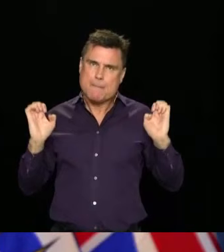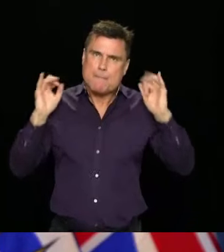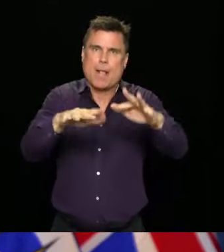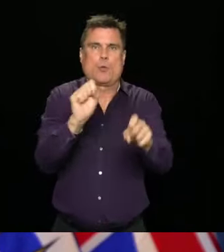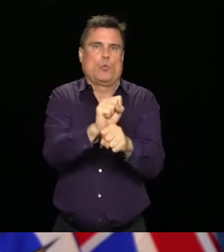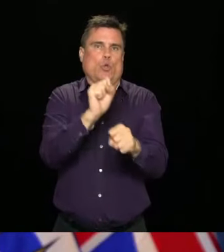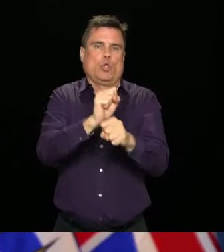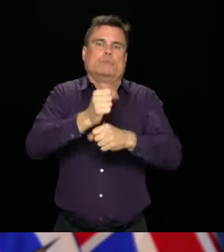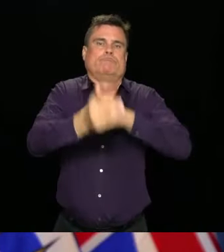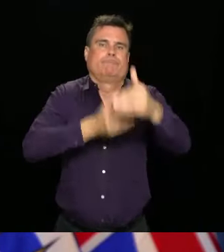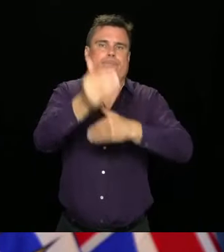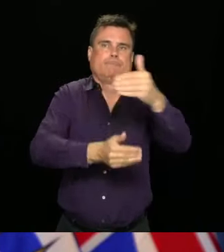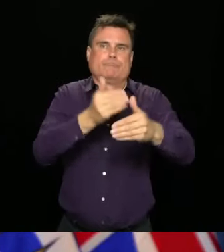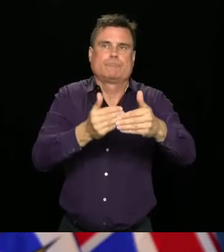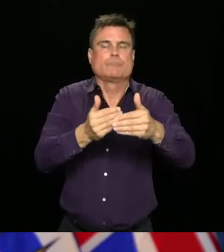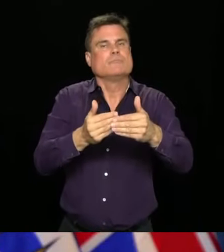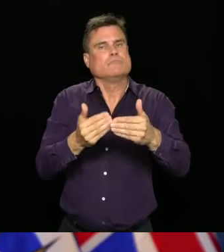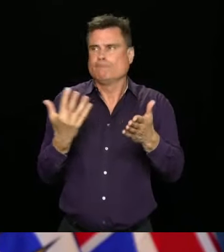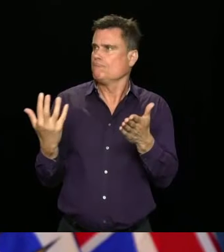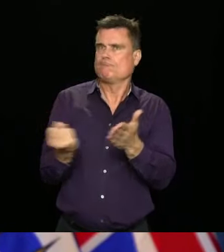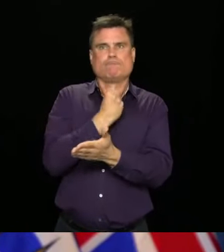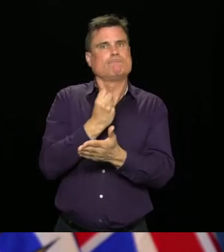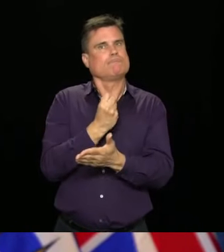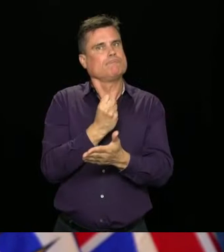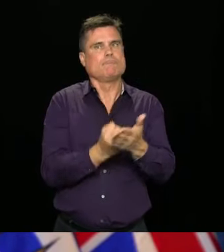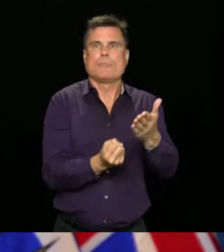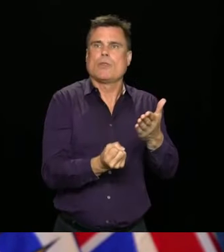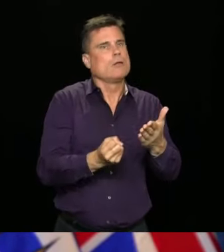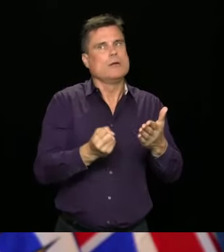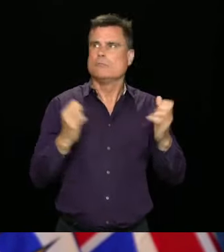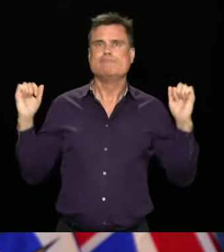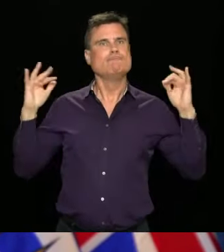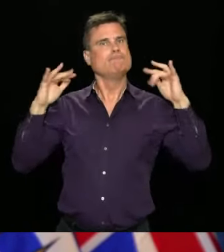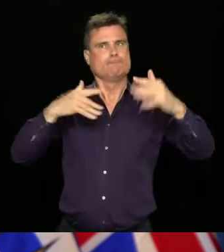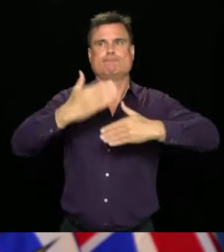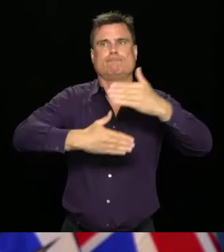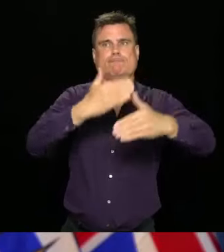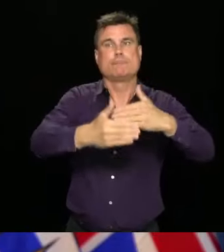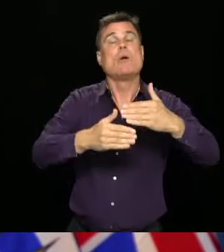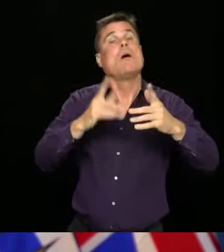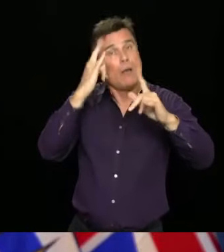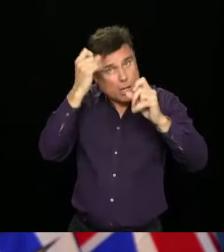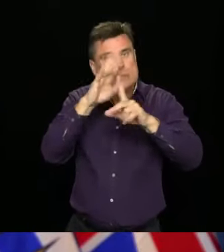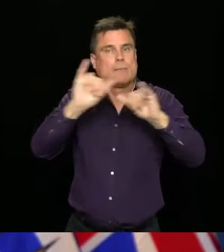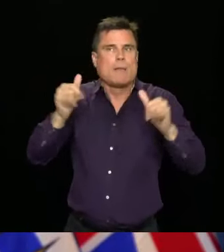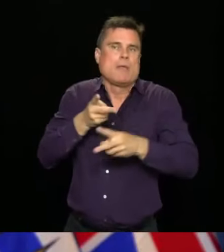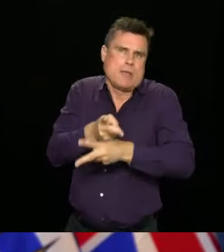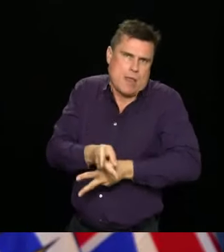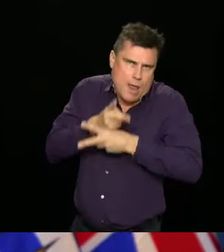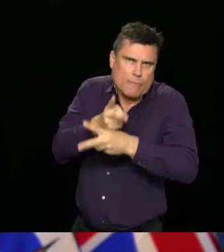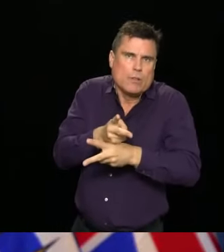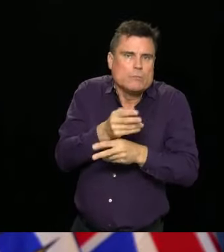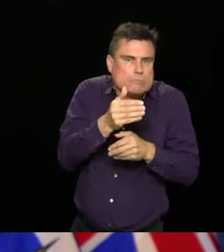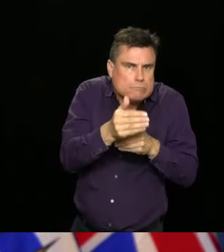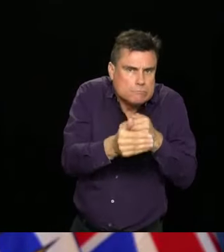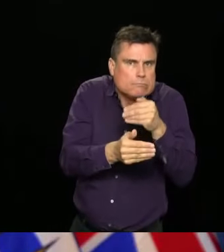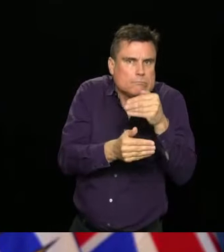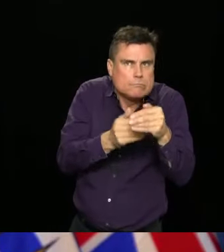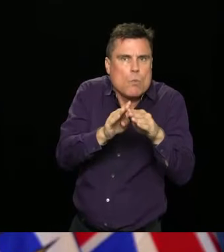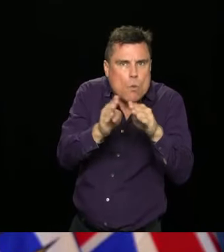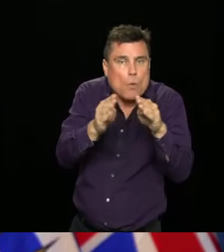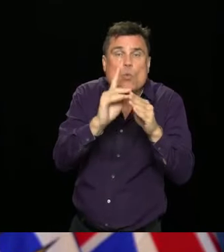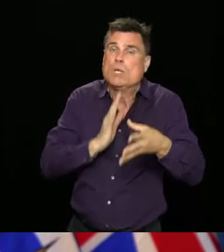the economy restarted, is providing opportunities for people to go back to work in a safe and careful and planned way. So that's our first